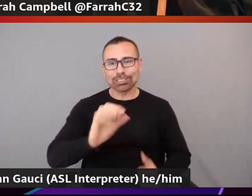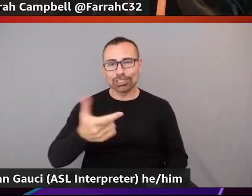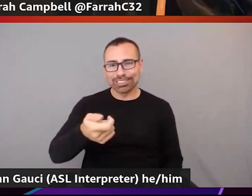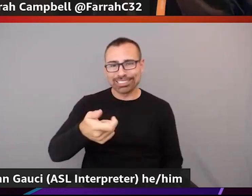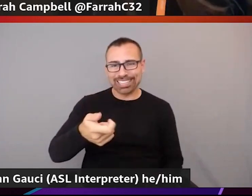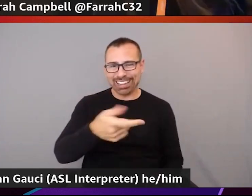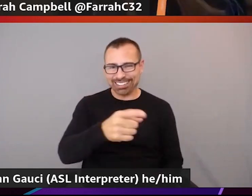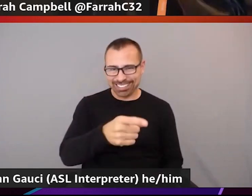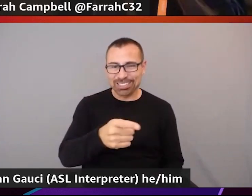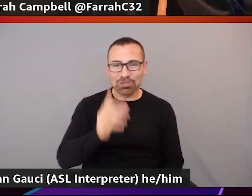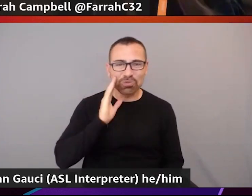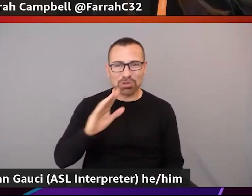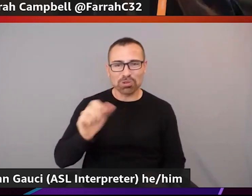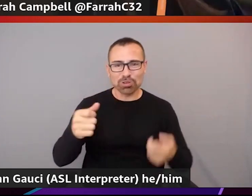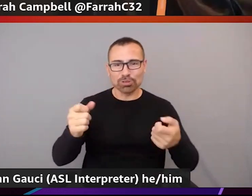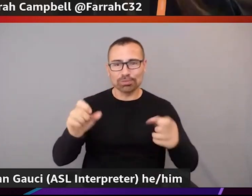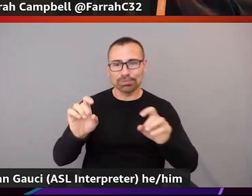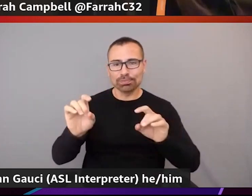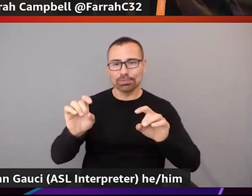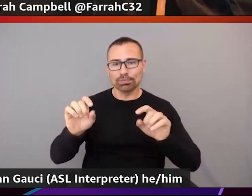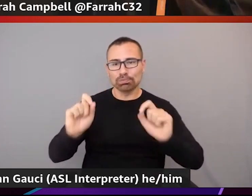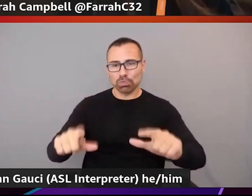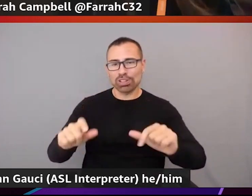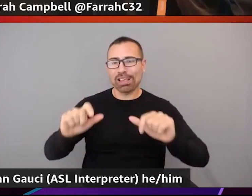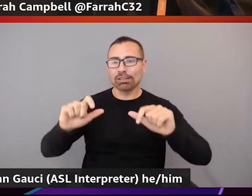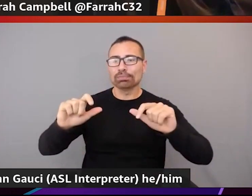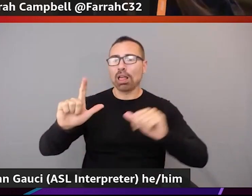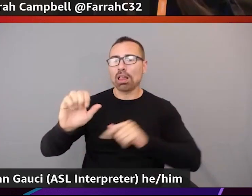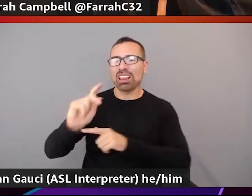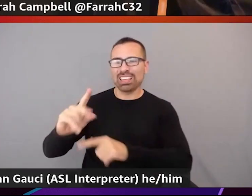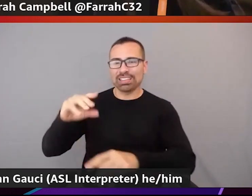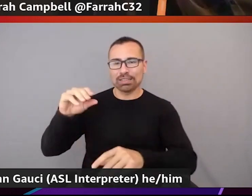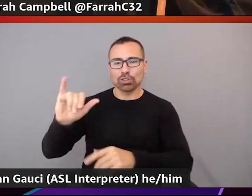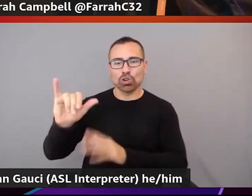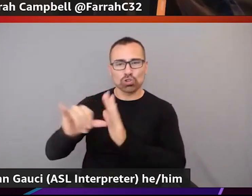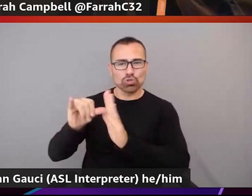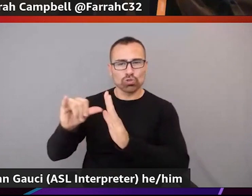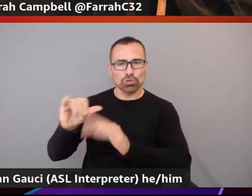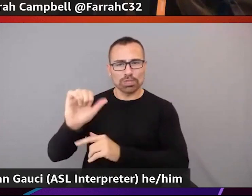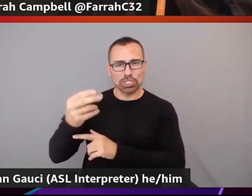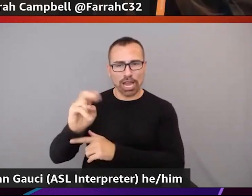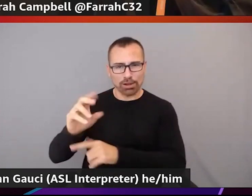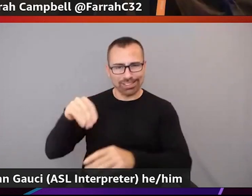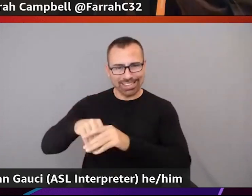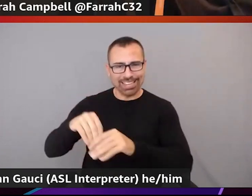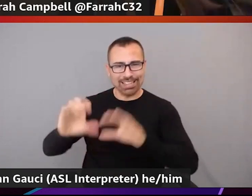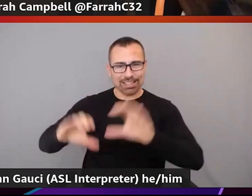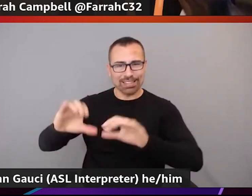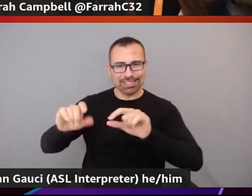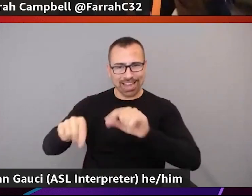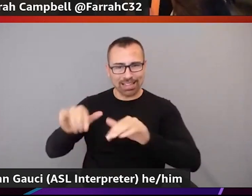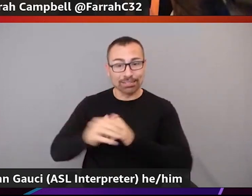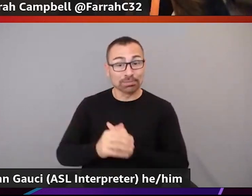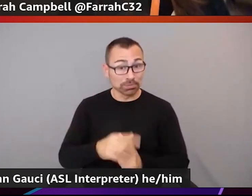too, to your YouTube channel, if you're okay with that. Yes. Cool. Great. I'll drop that link.